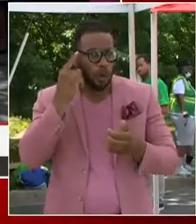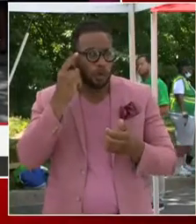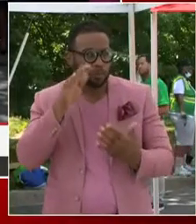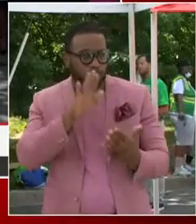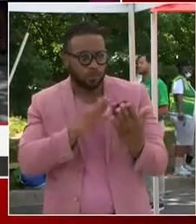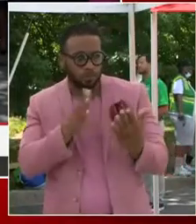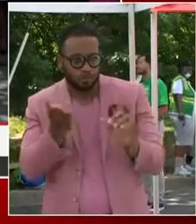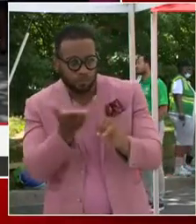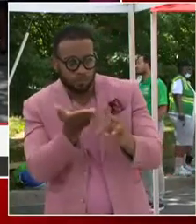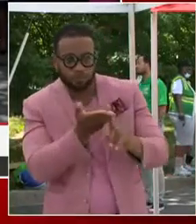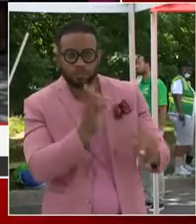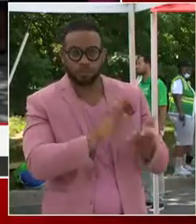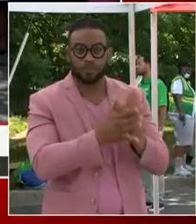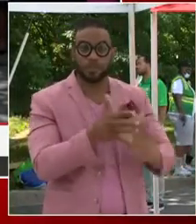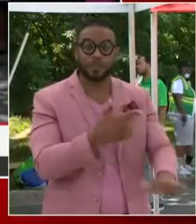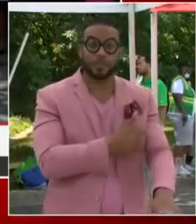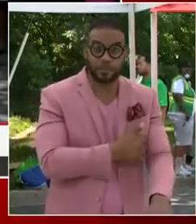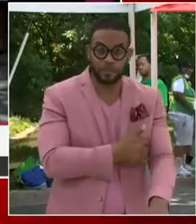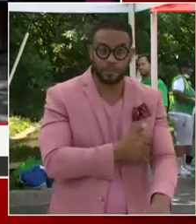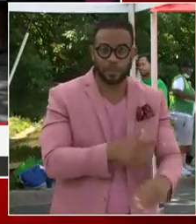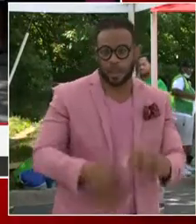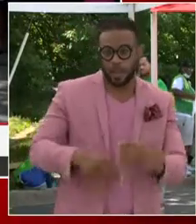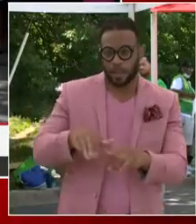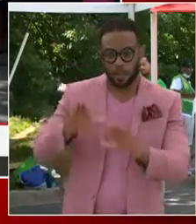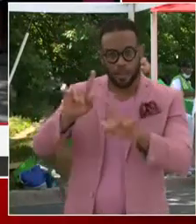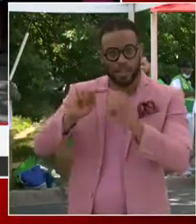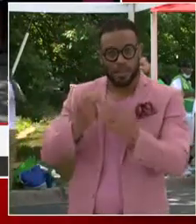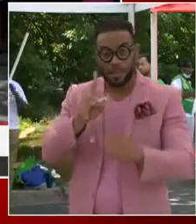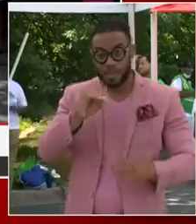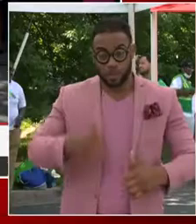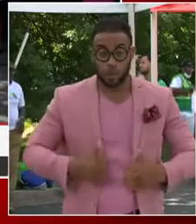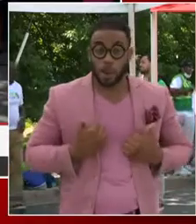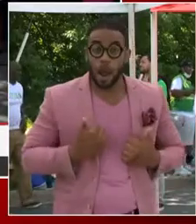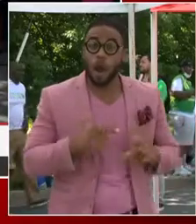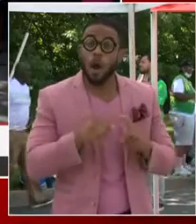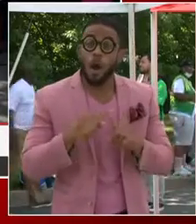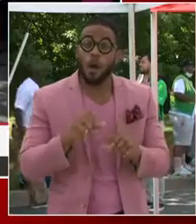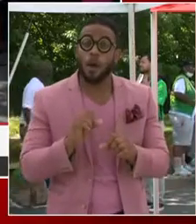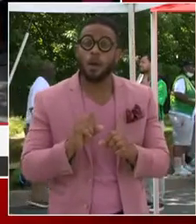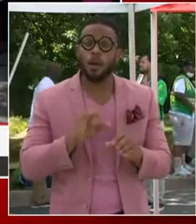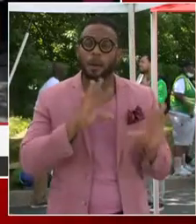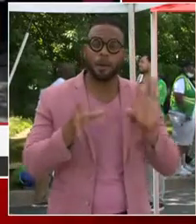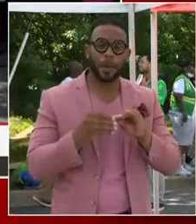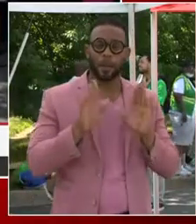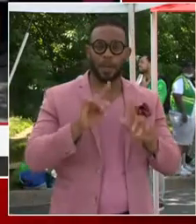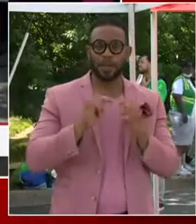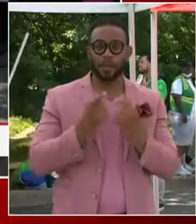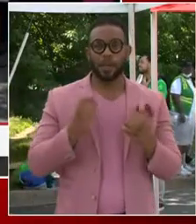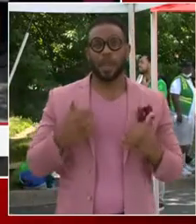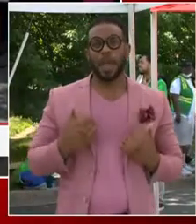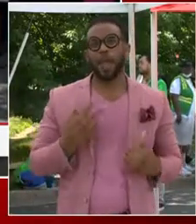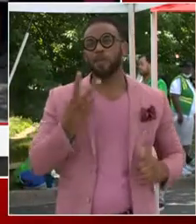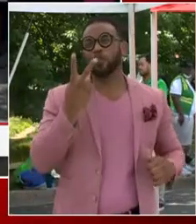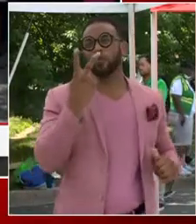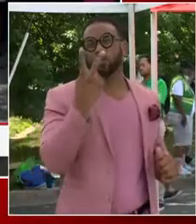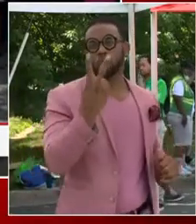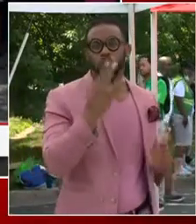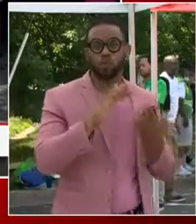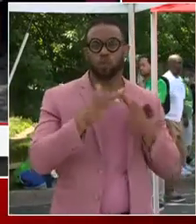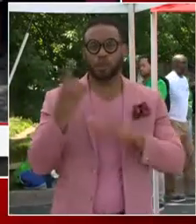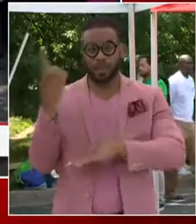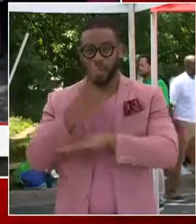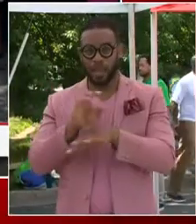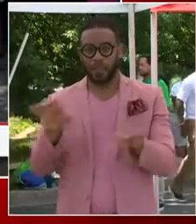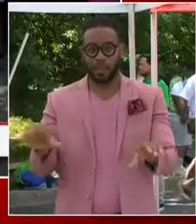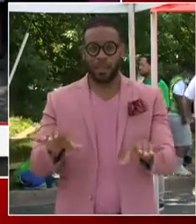And in addition to this great team, DC residents also make up a great team. We've had 2 community days